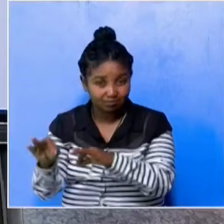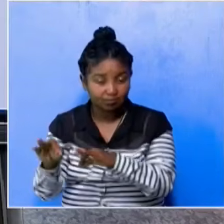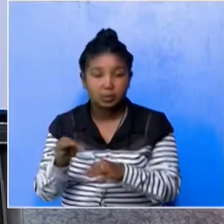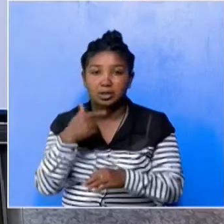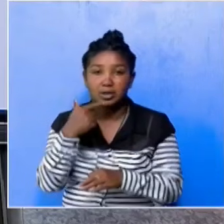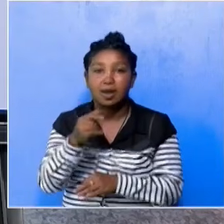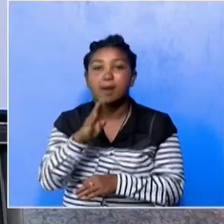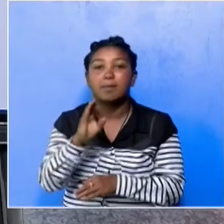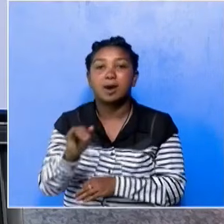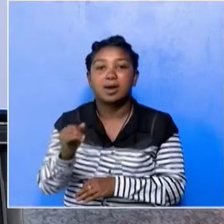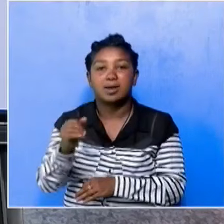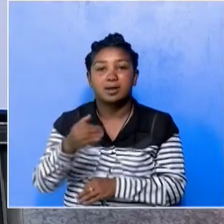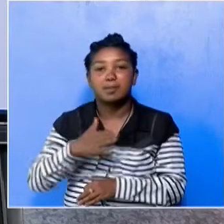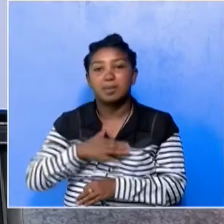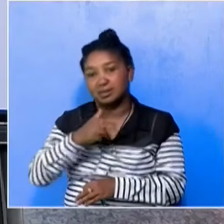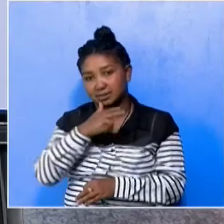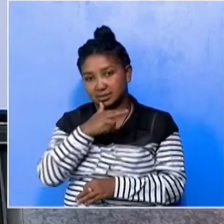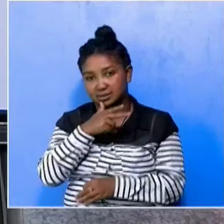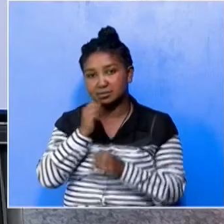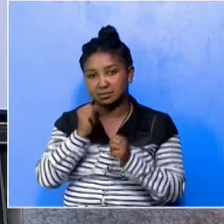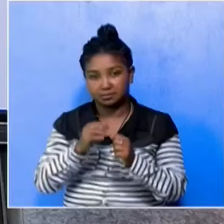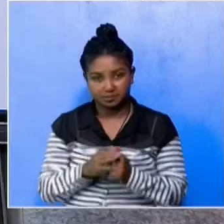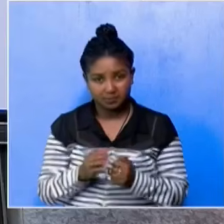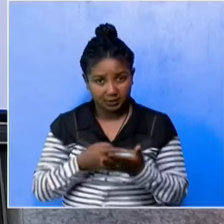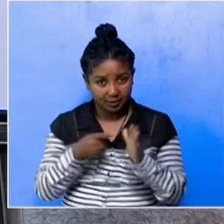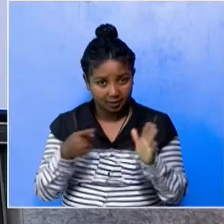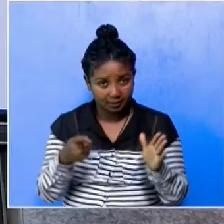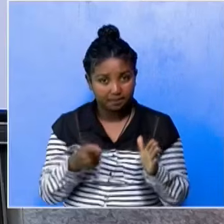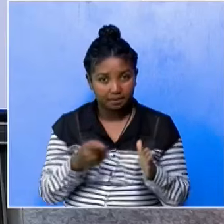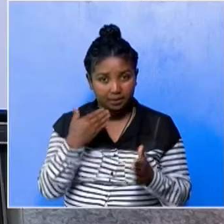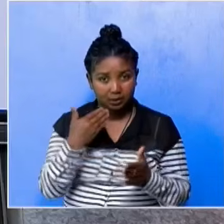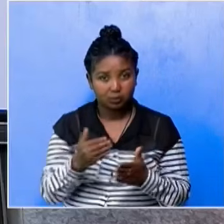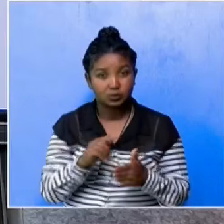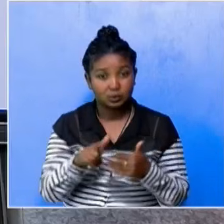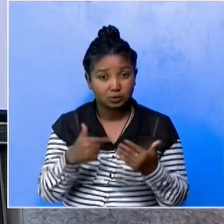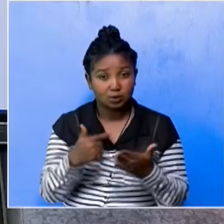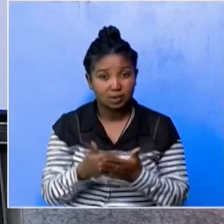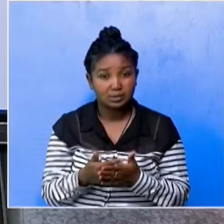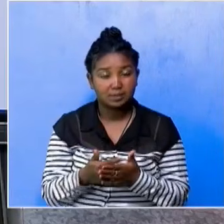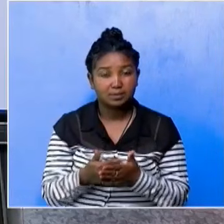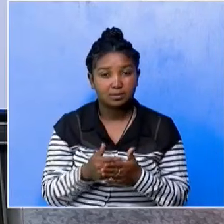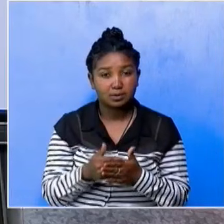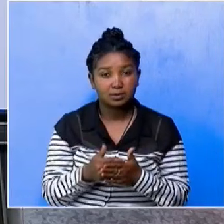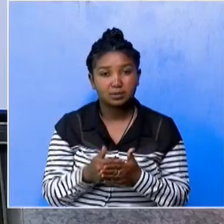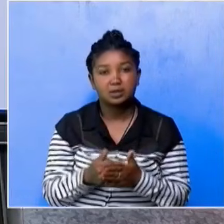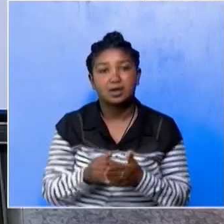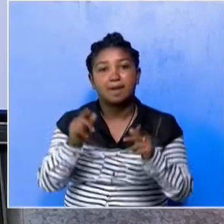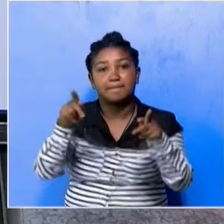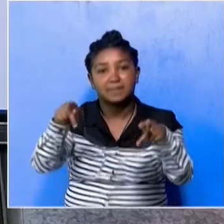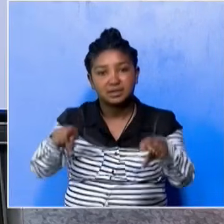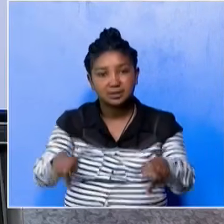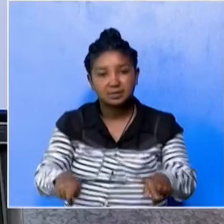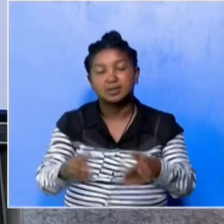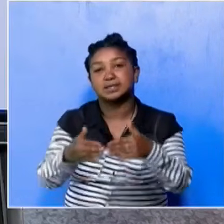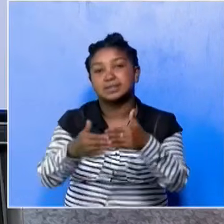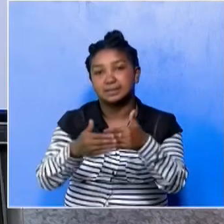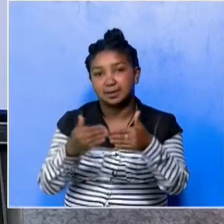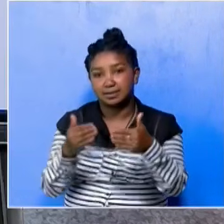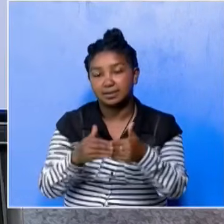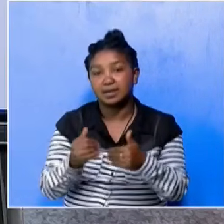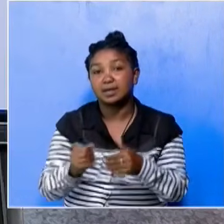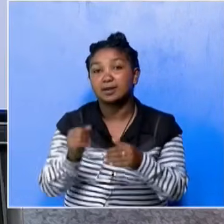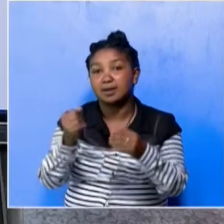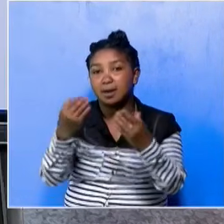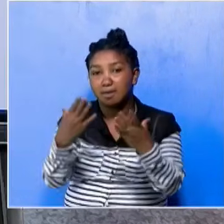say, by my sister. Is it clear? Good. So this one is about present simple in